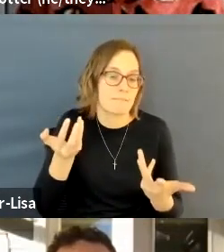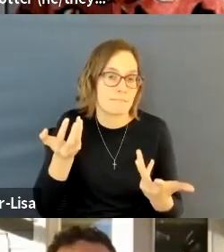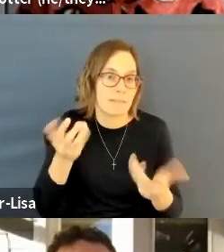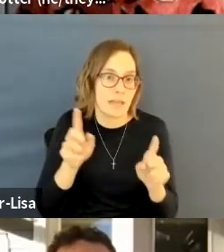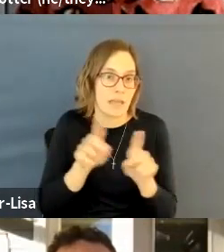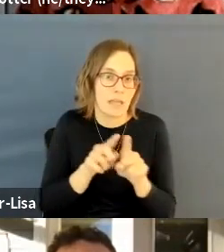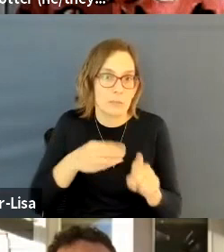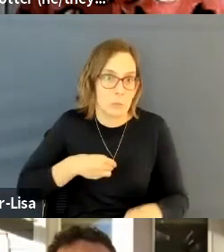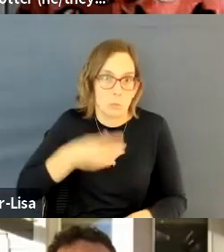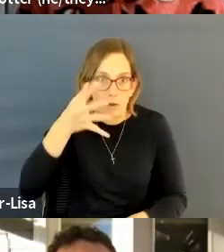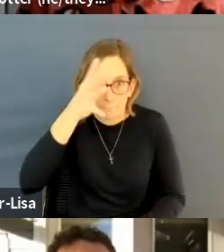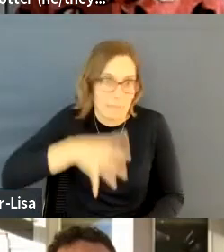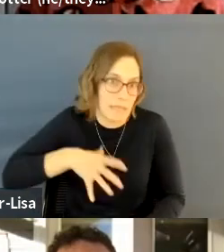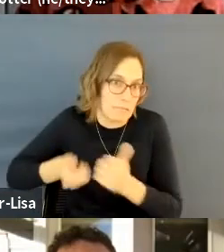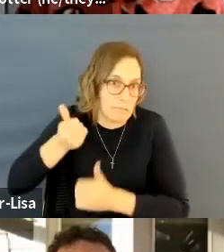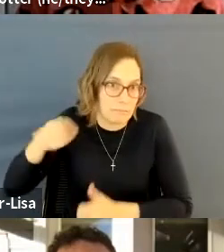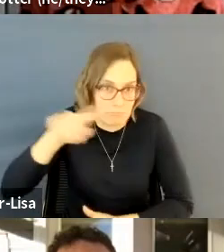white men.